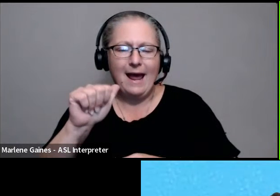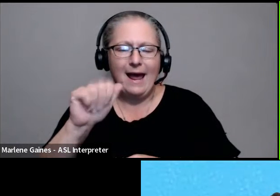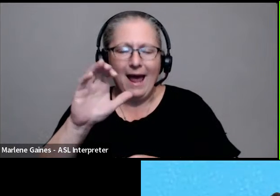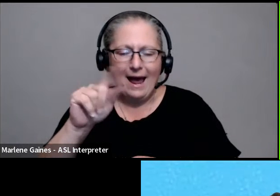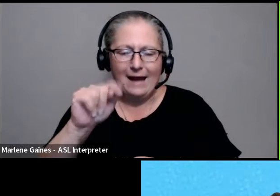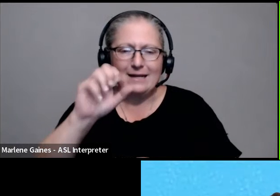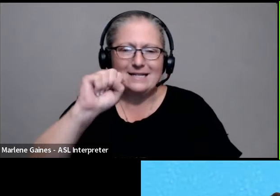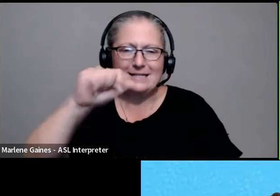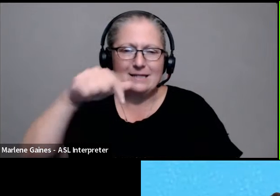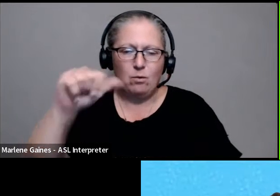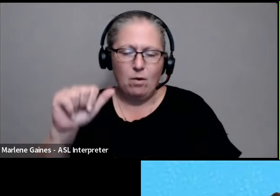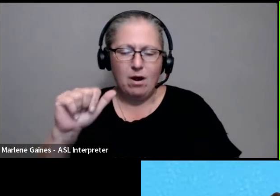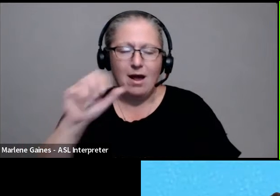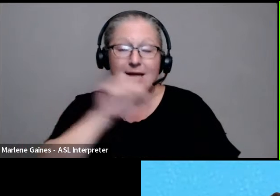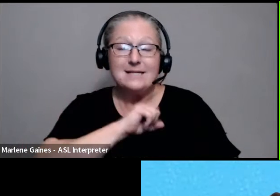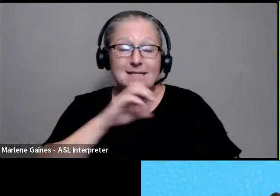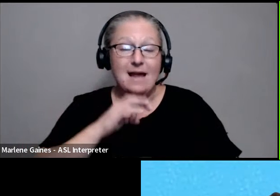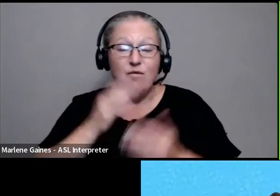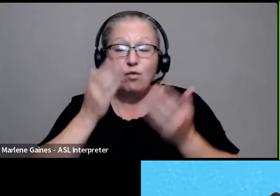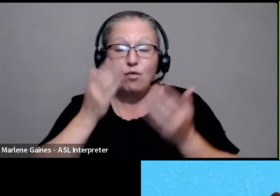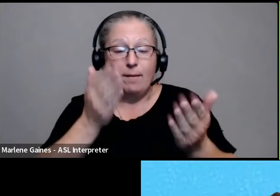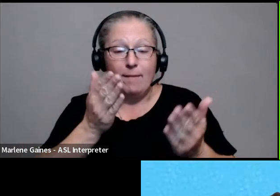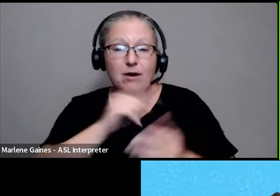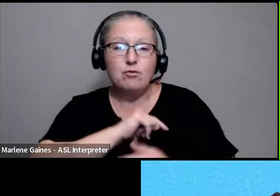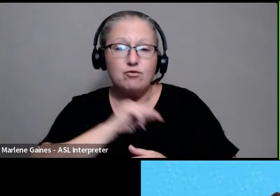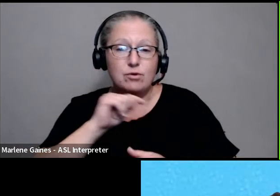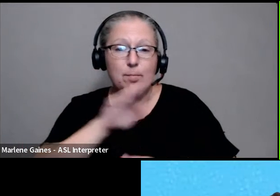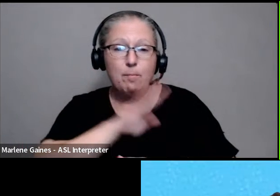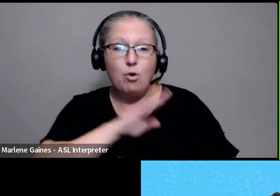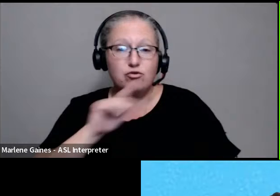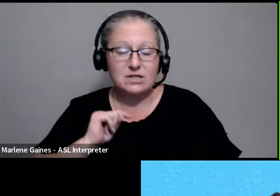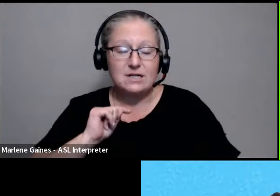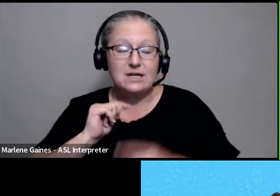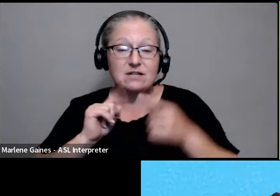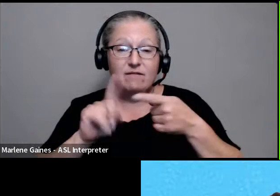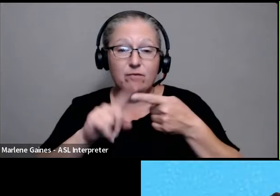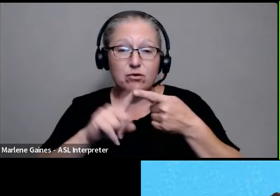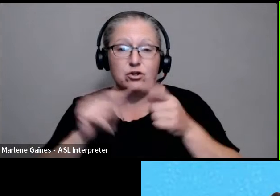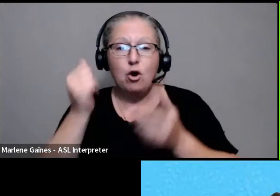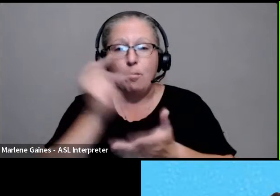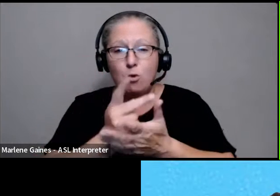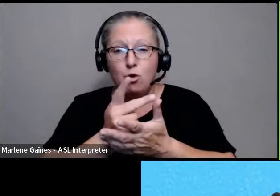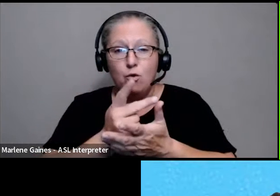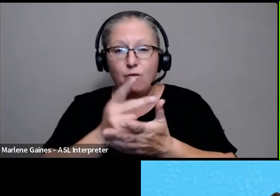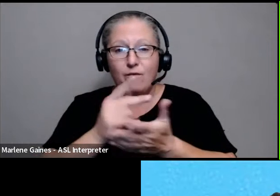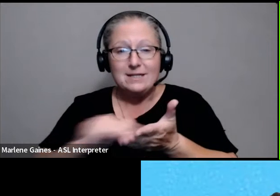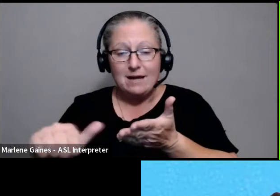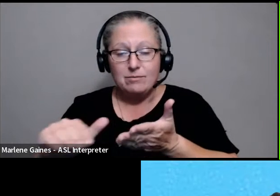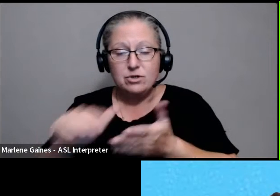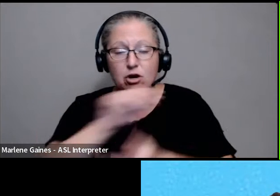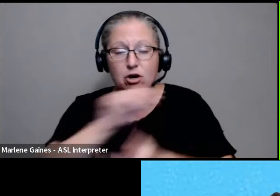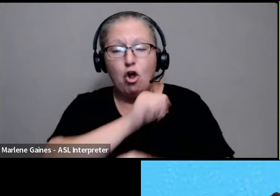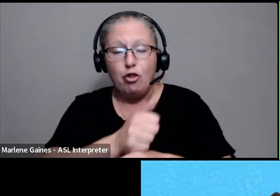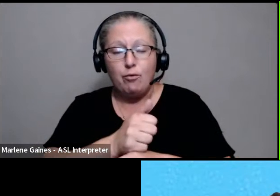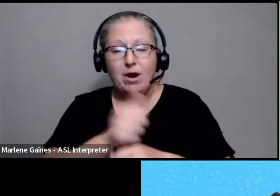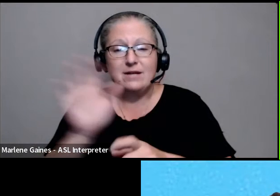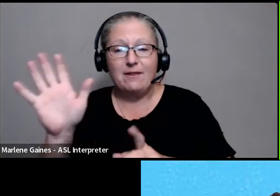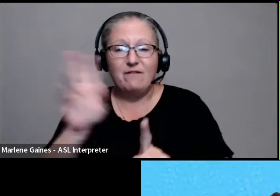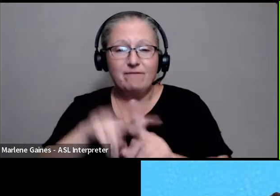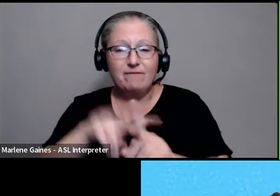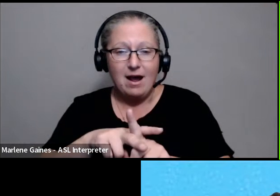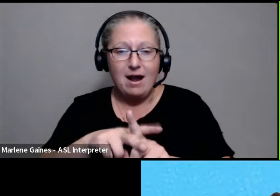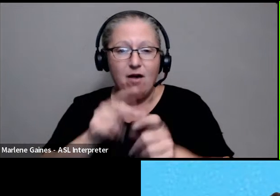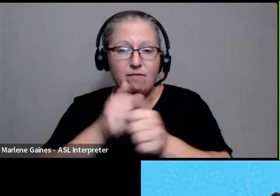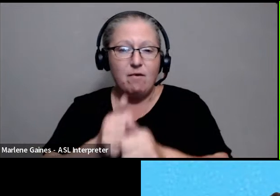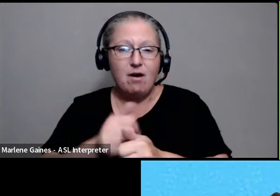is making the recommendation to the Board of Trustees to, number one, approve the notice of exemption and authorize its filing pursuant